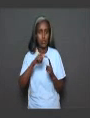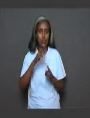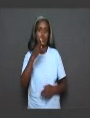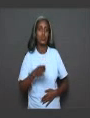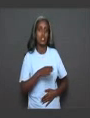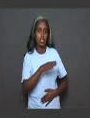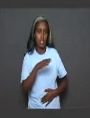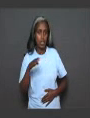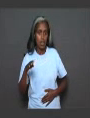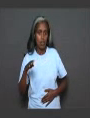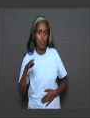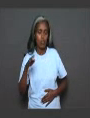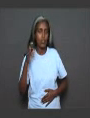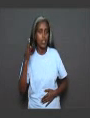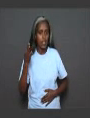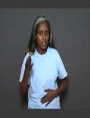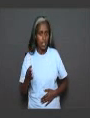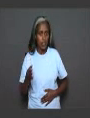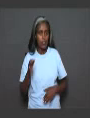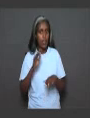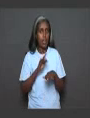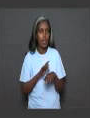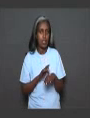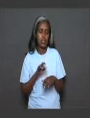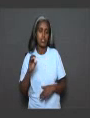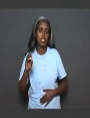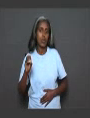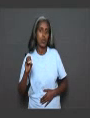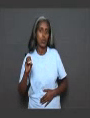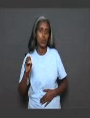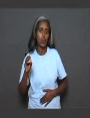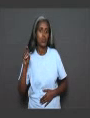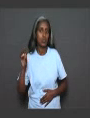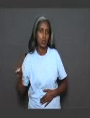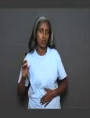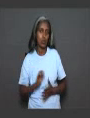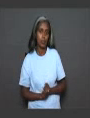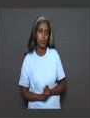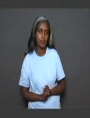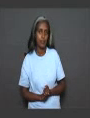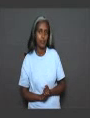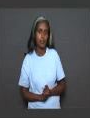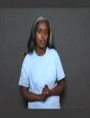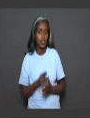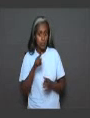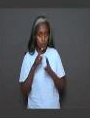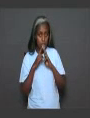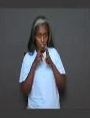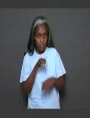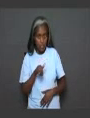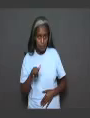graph of f at 0, 0. Was that your